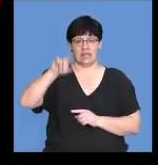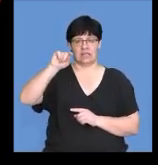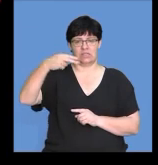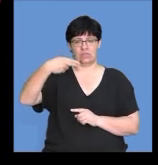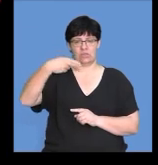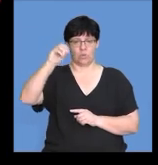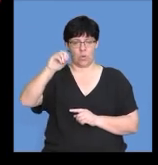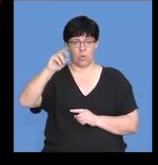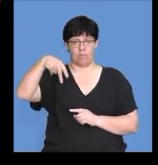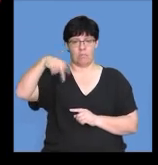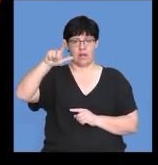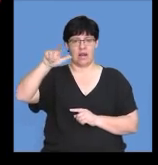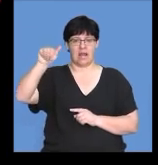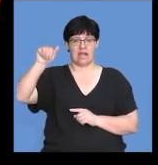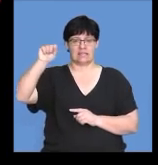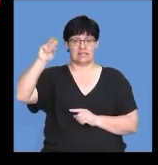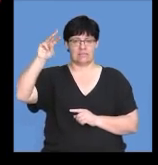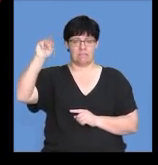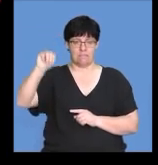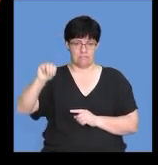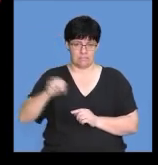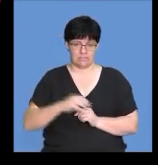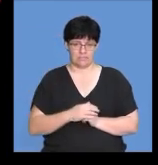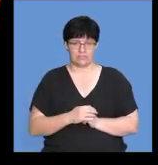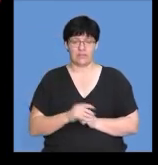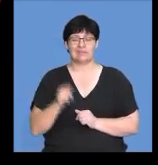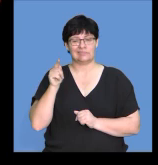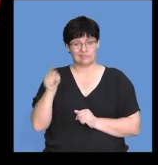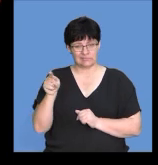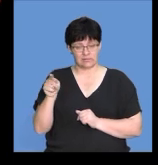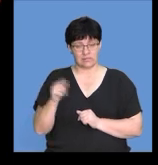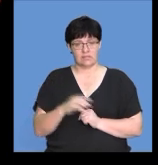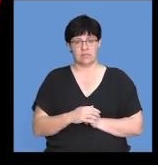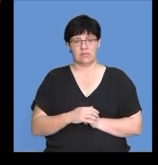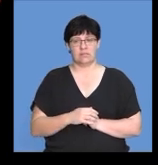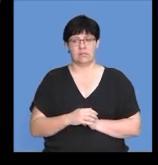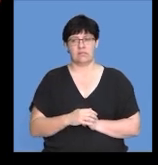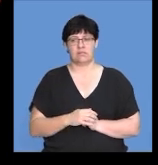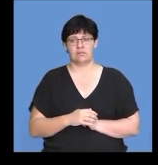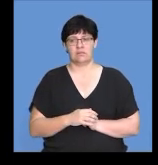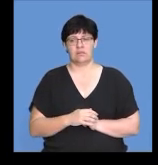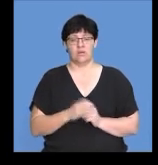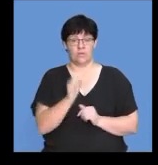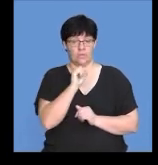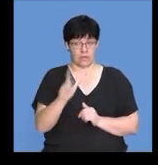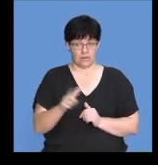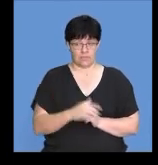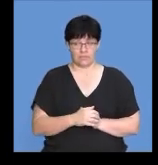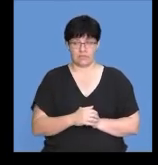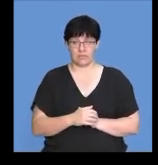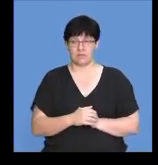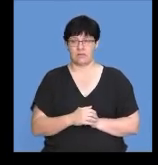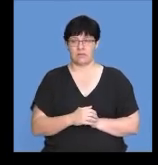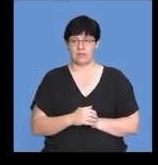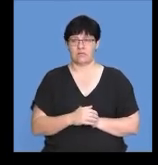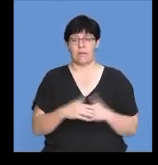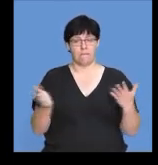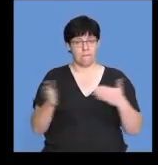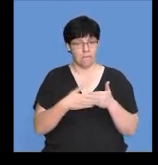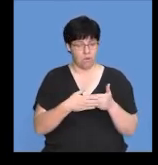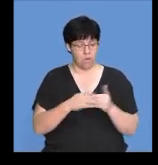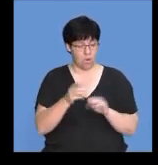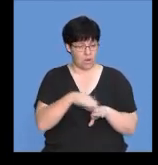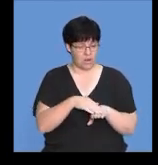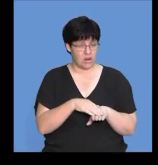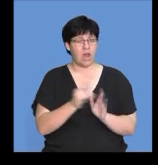cytoplasm. So it's the contents outside the nucleus, which is the cytoplasm. Cool. More questions on